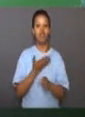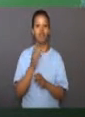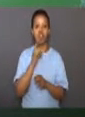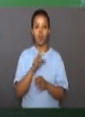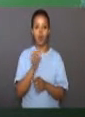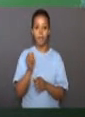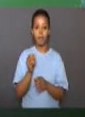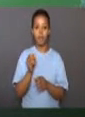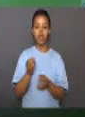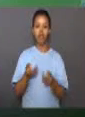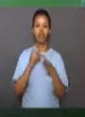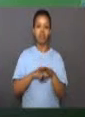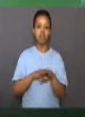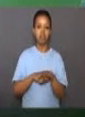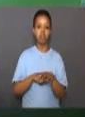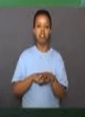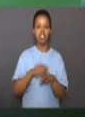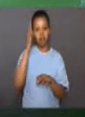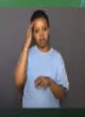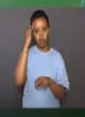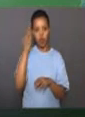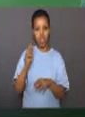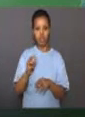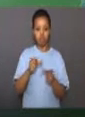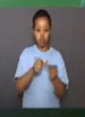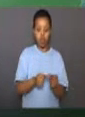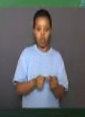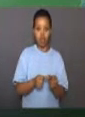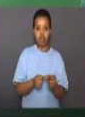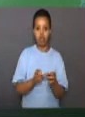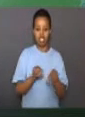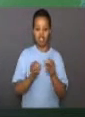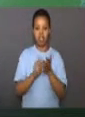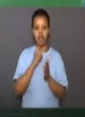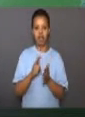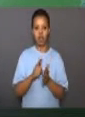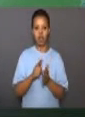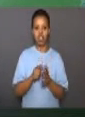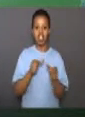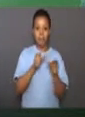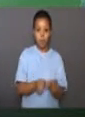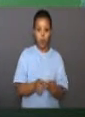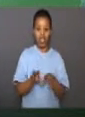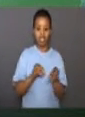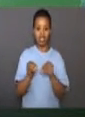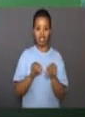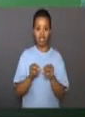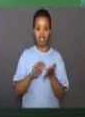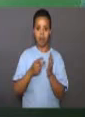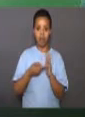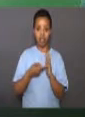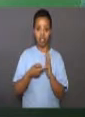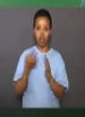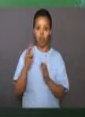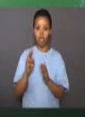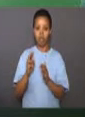action pattern in response to a key stimulus. Fixed action patterns are a set